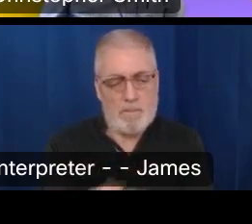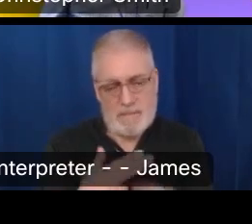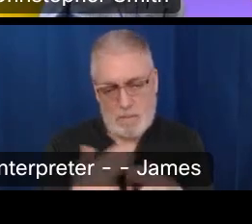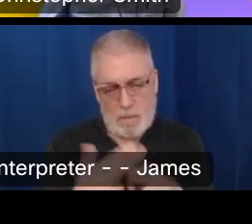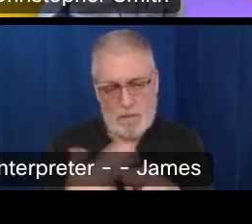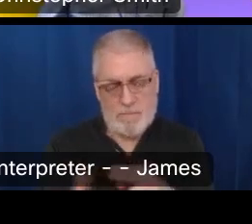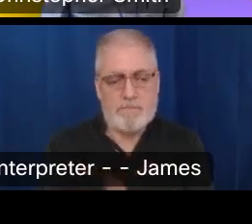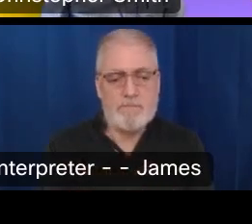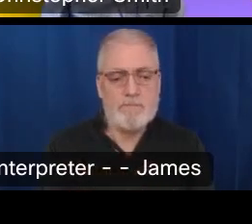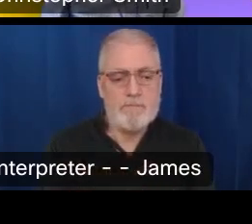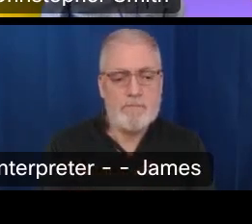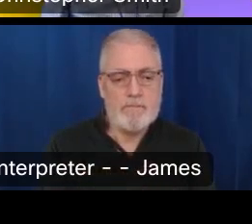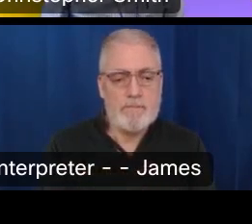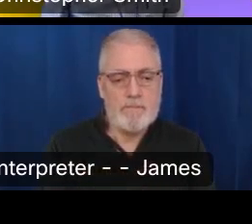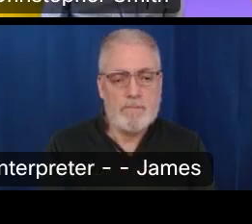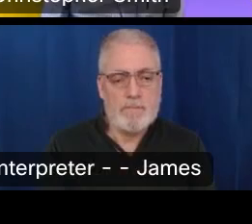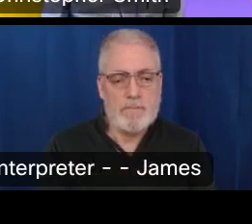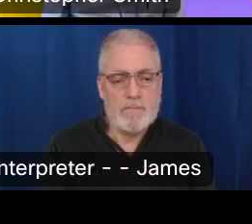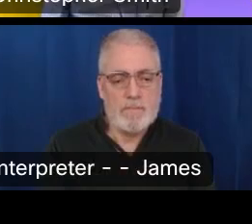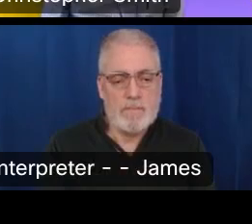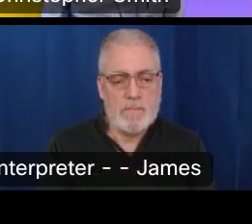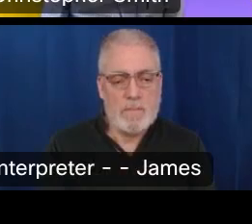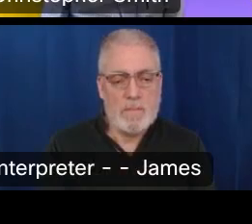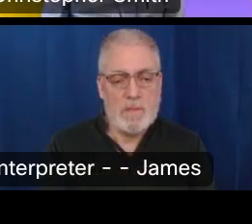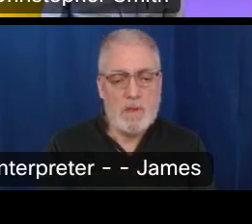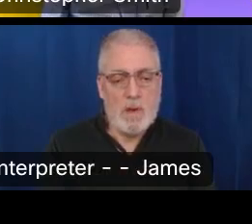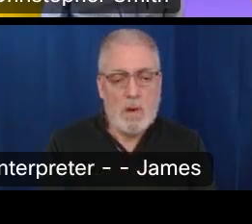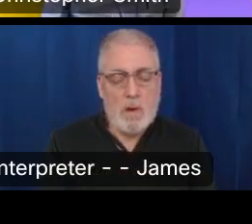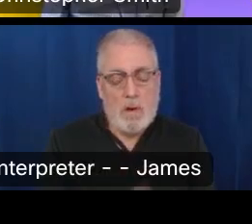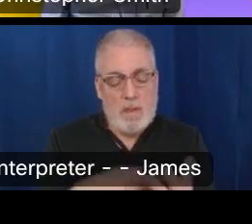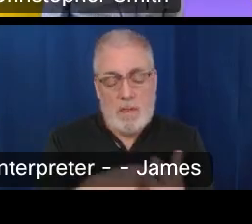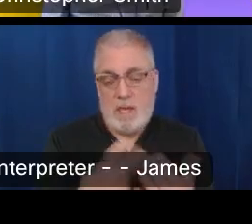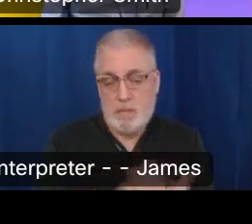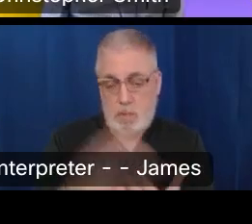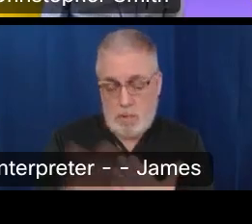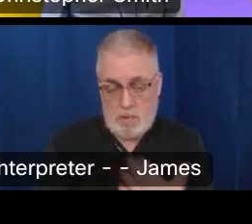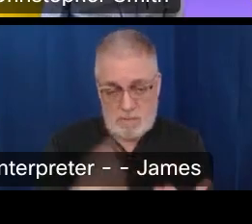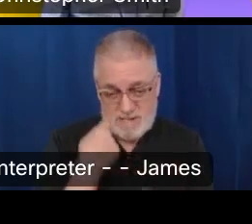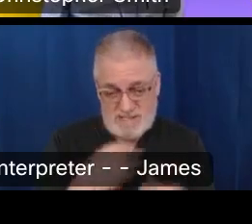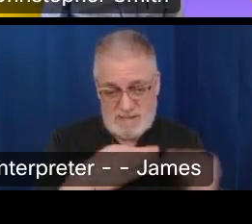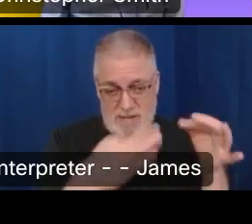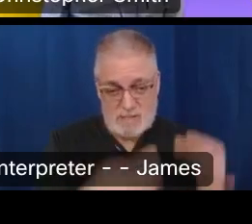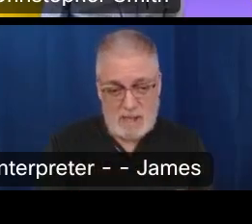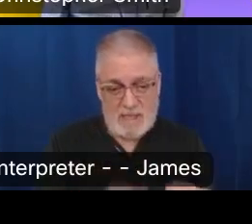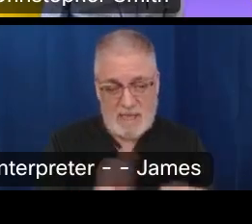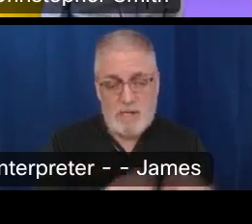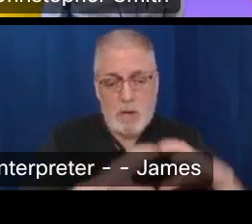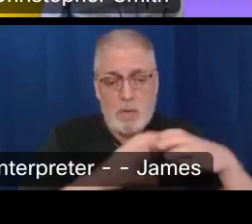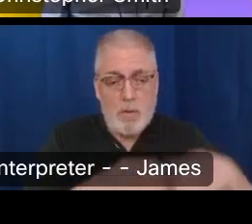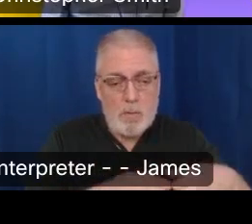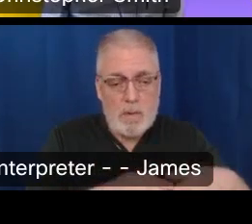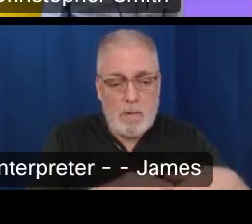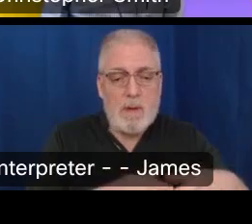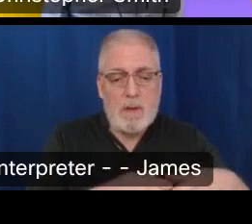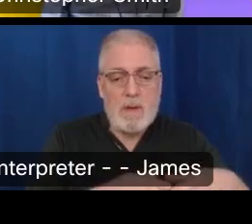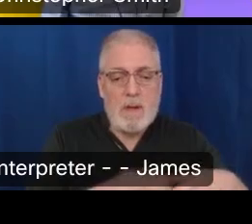So within these programs, it's a subset of the larger RTF programs. So it's for individuals, for